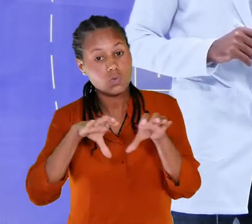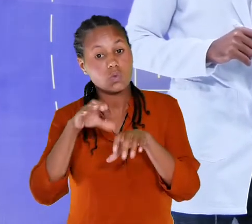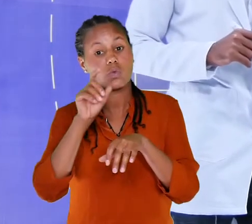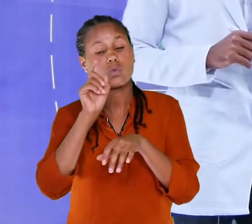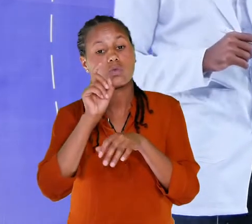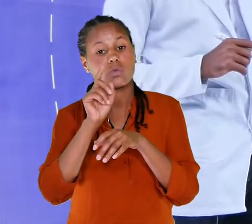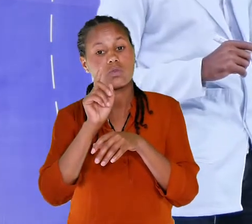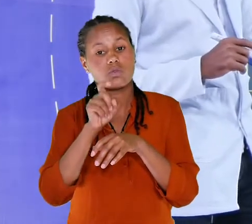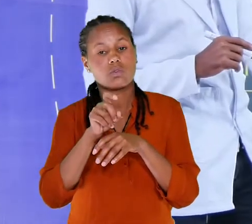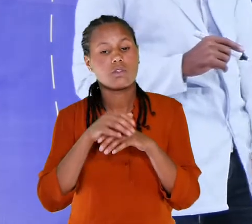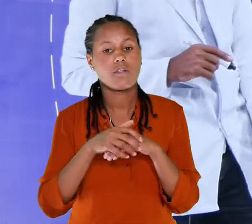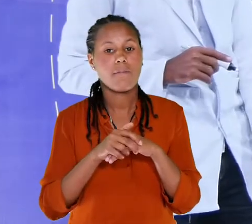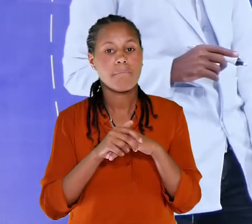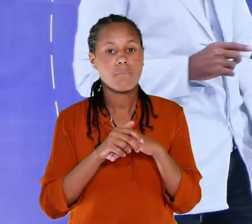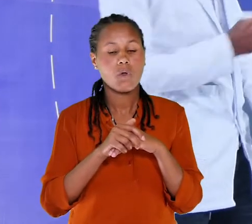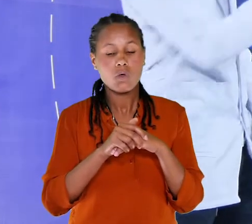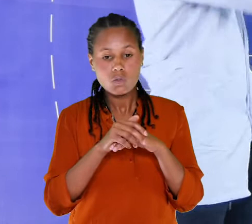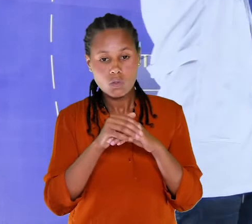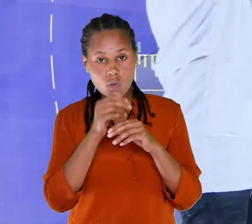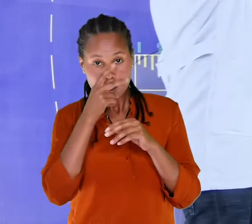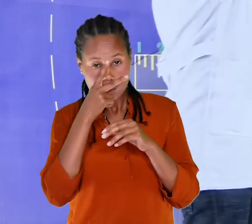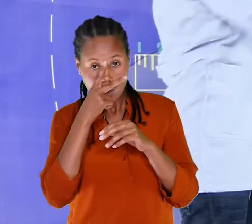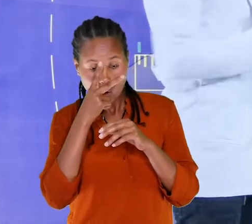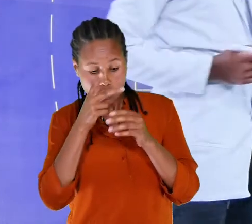let's see this example.